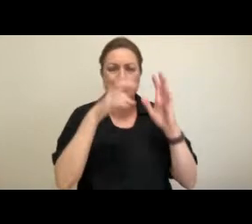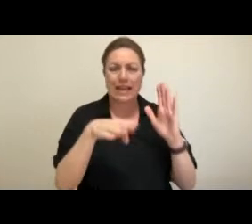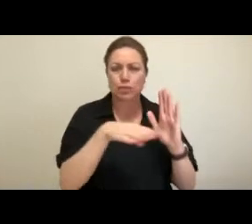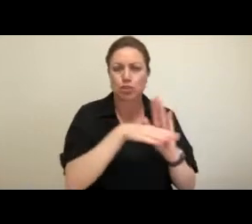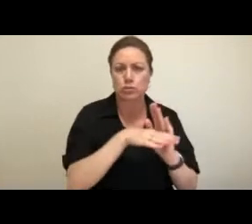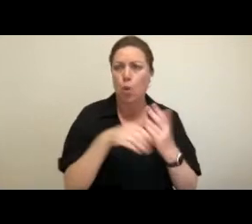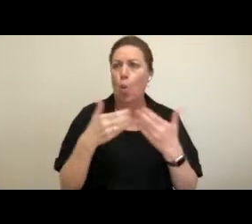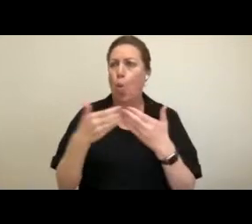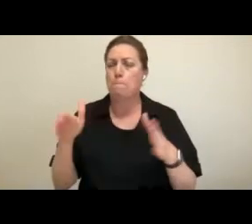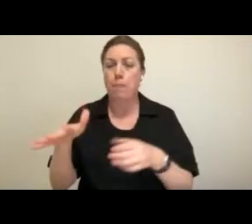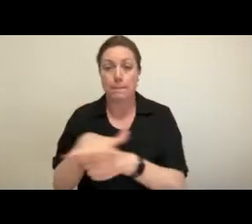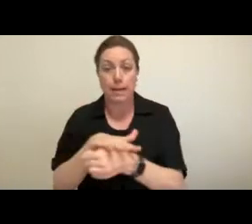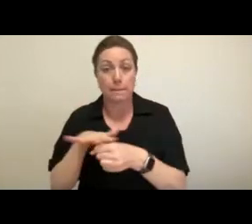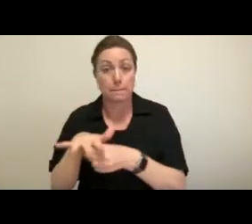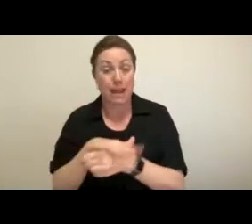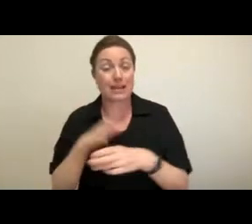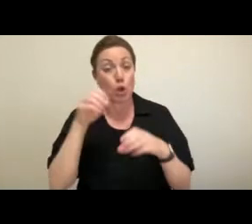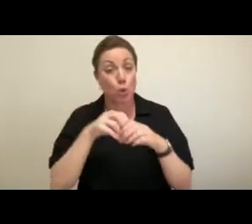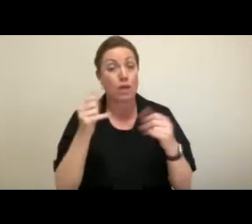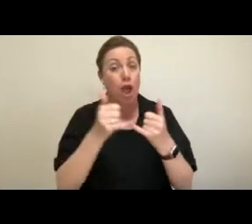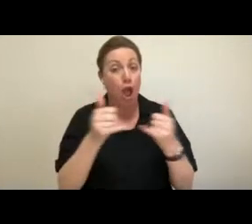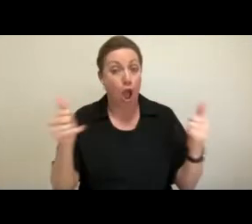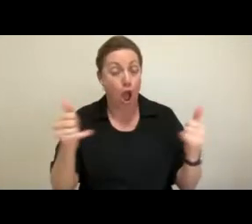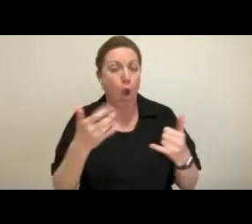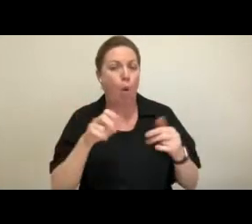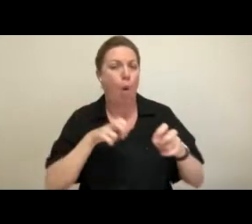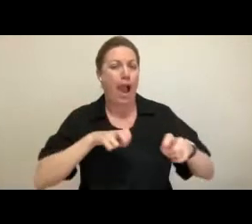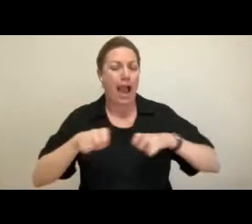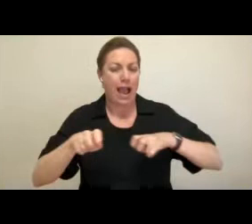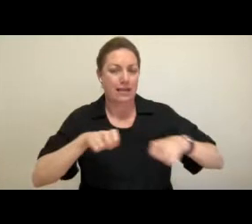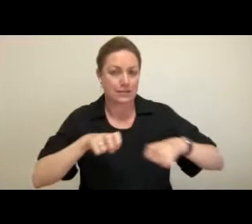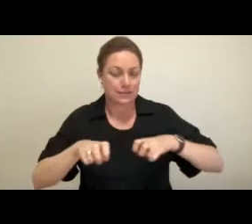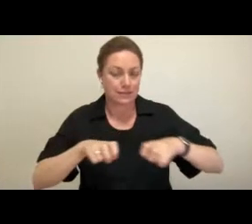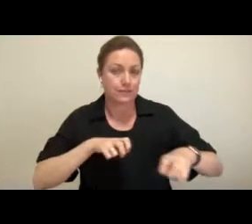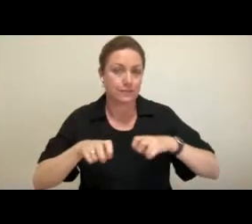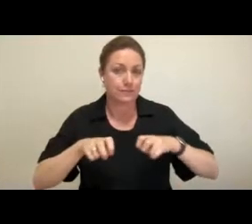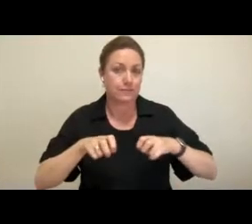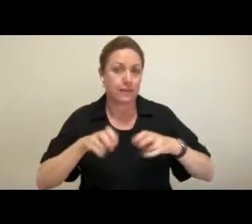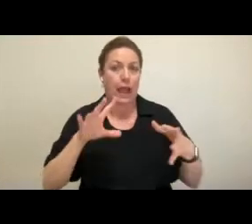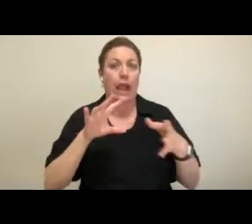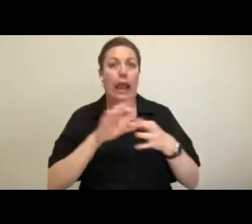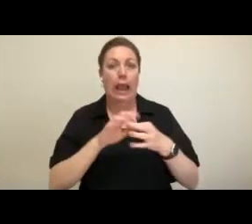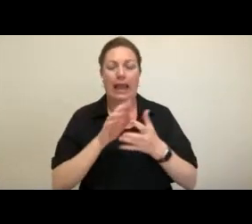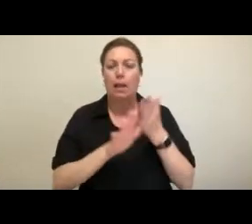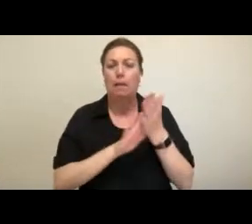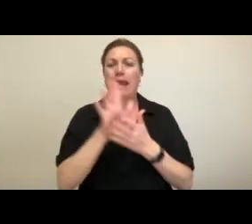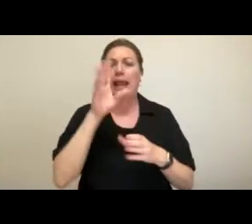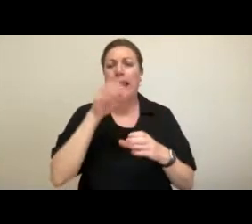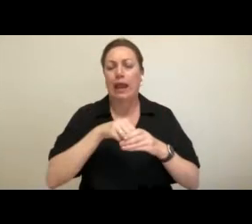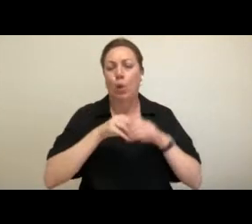the active transport link, which is cycle and pedestrian use. 3